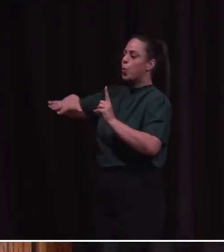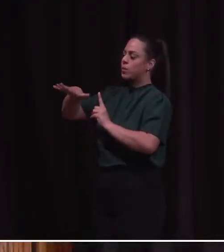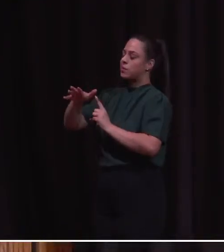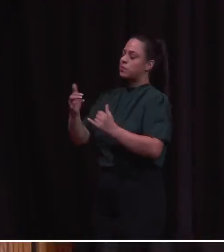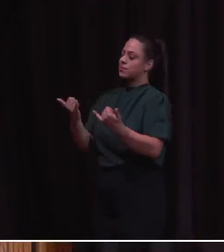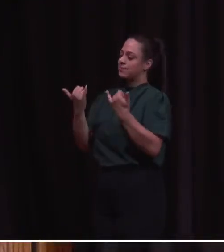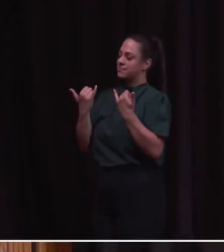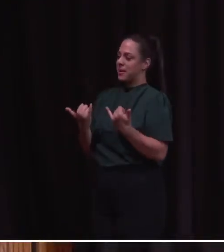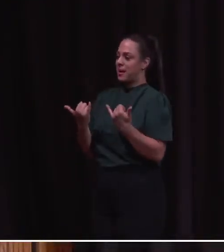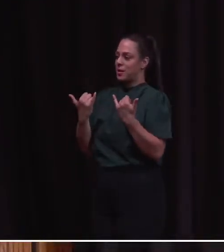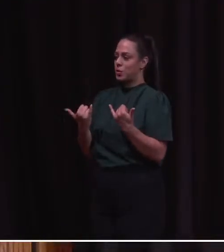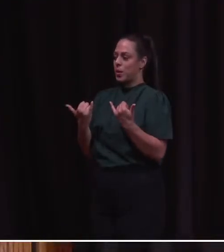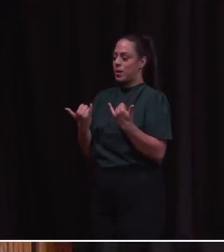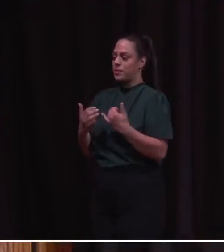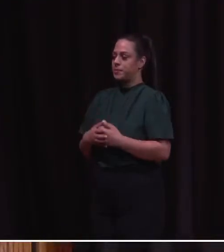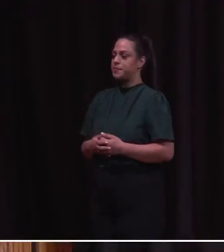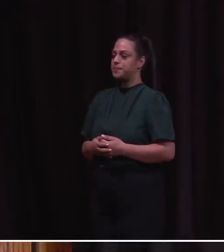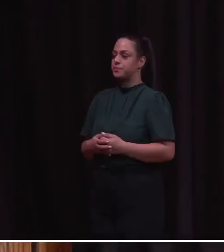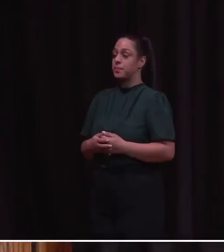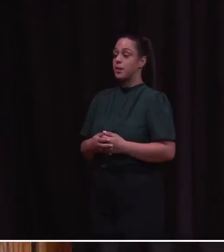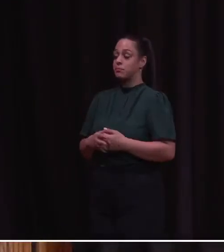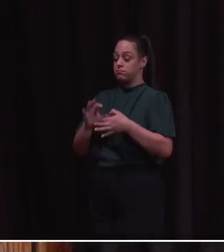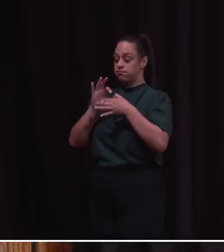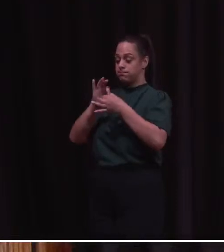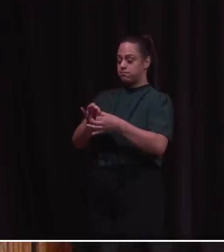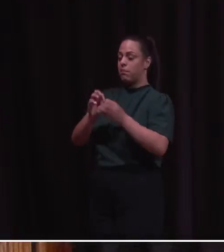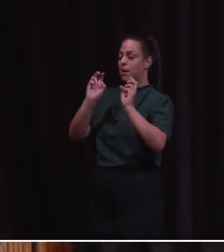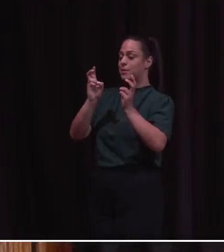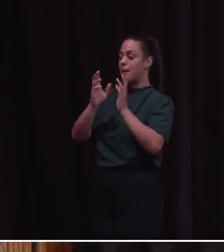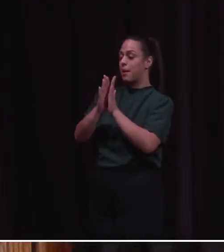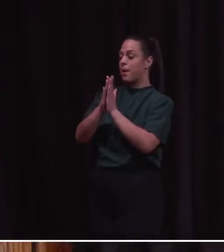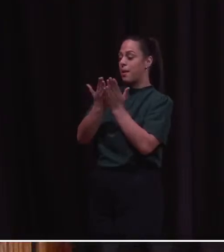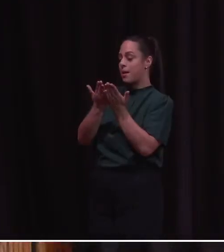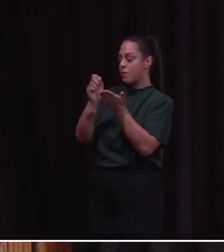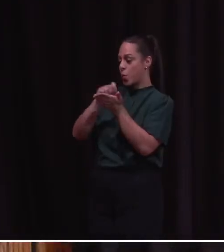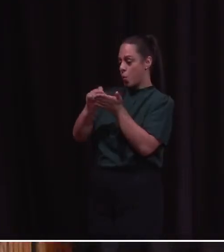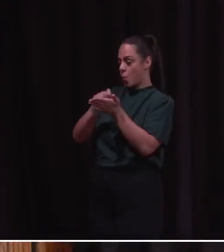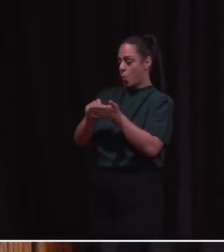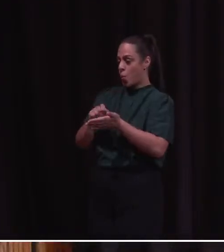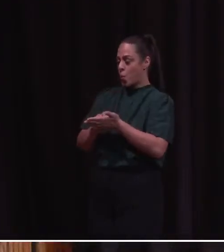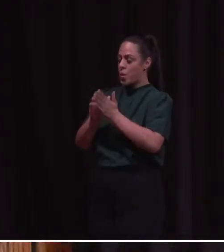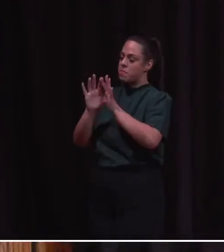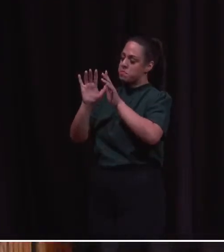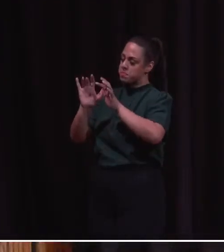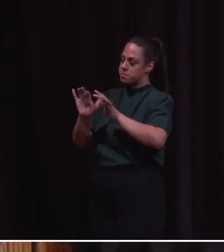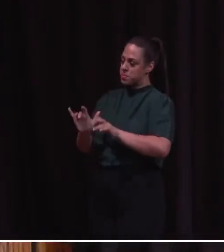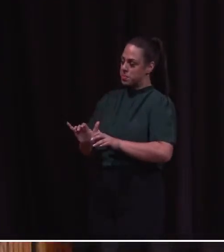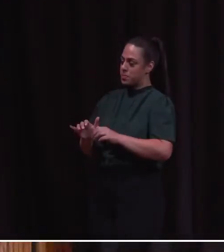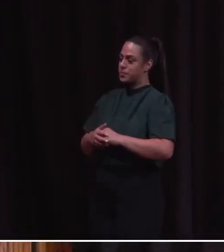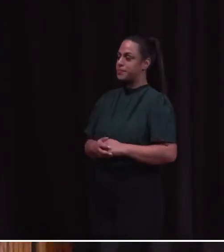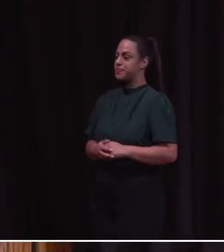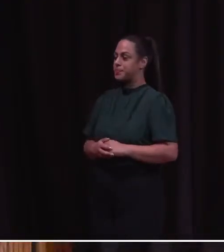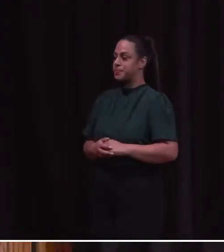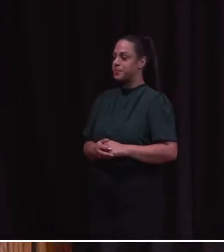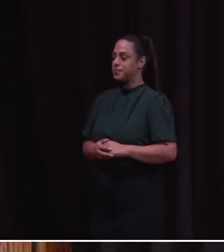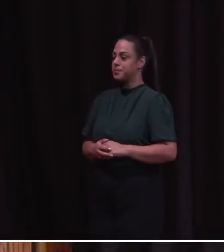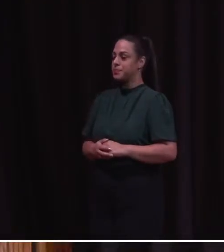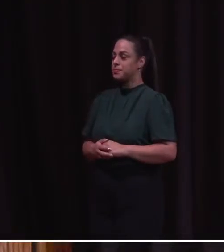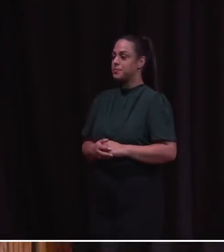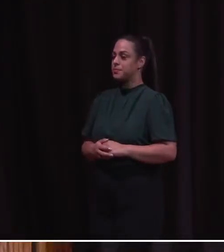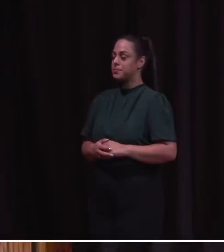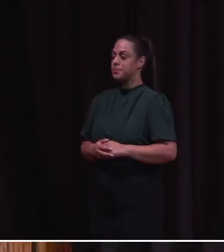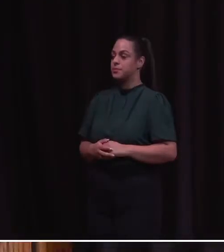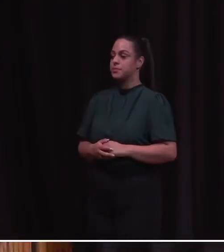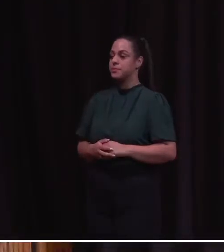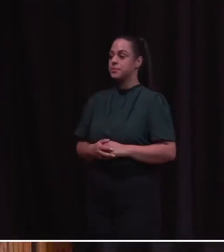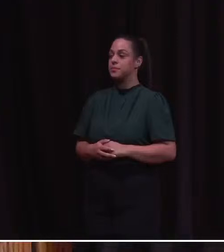book and did my work. So for the rest of the lecture, I will discuss colonialism,